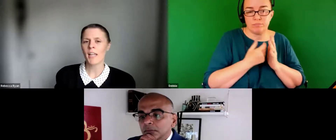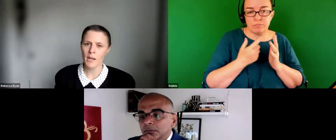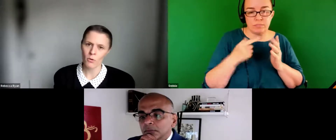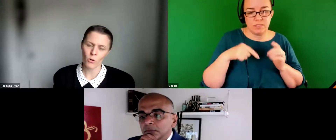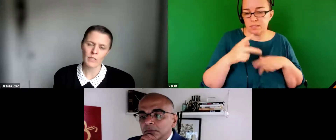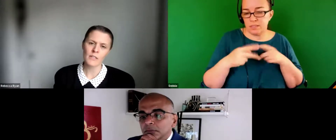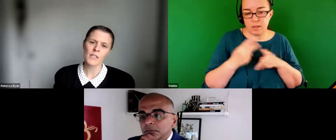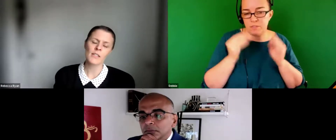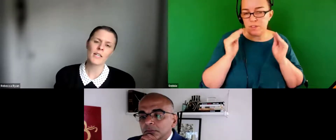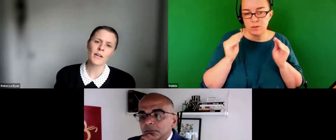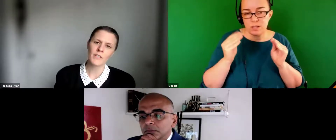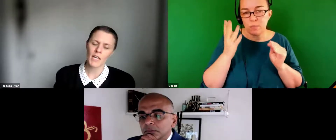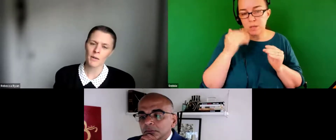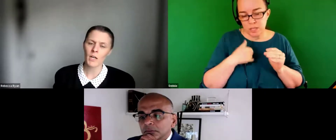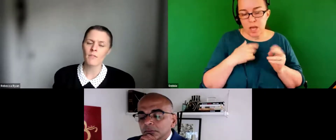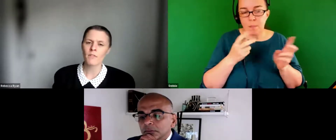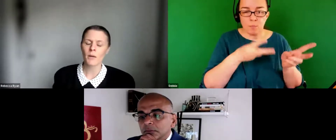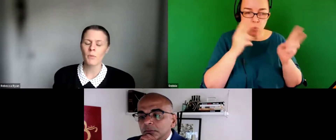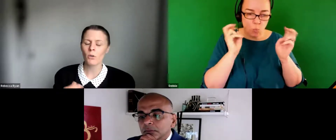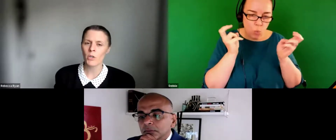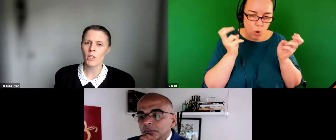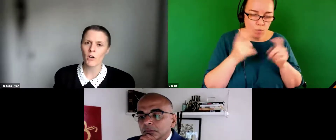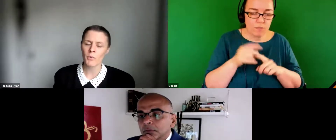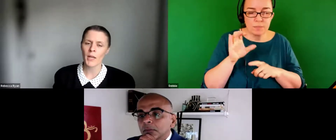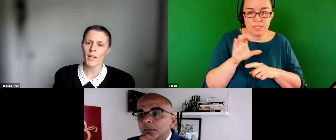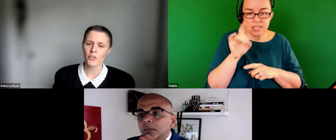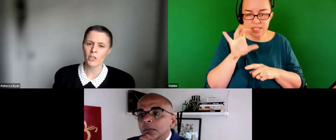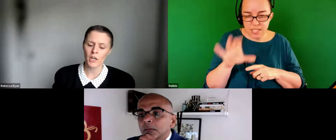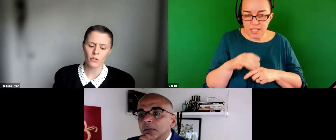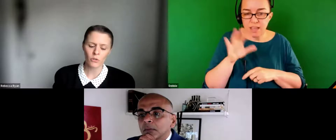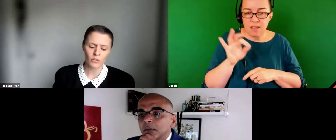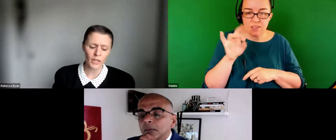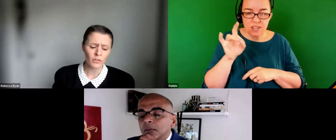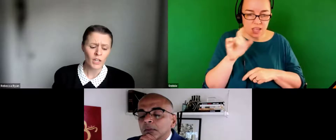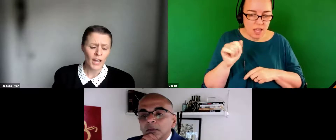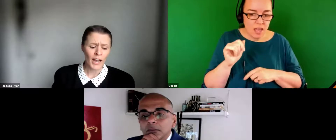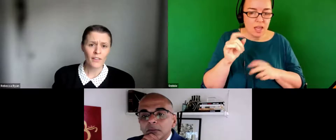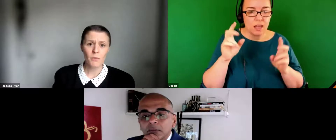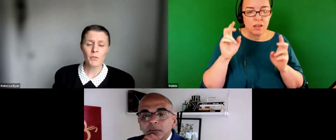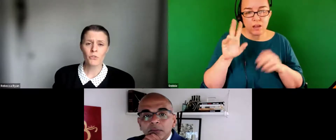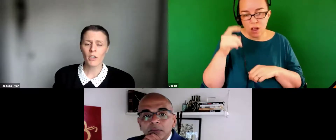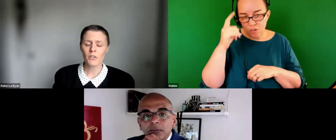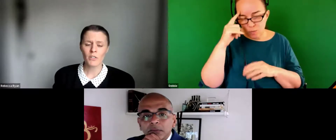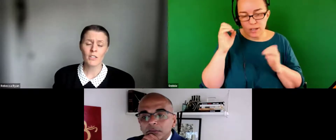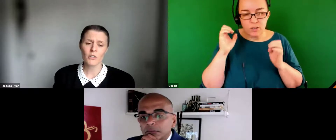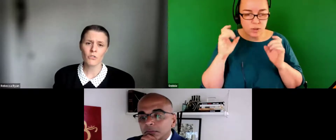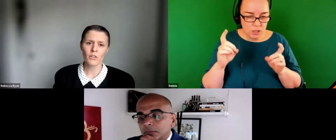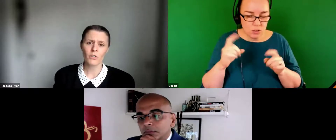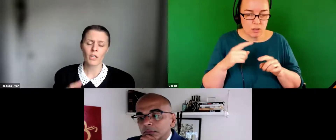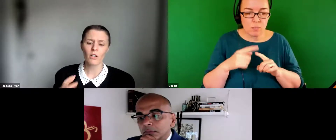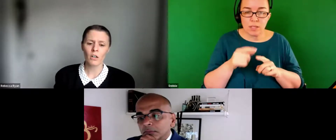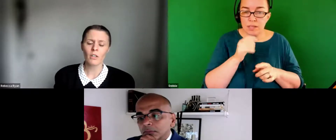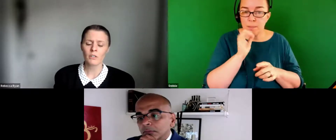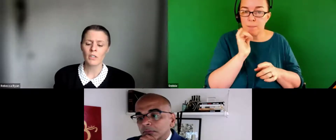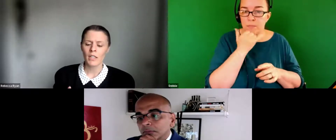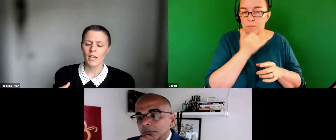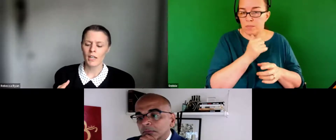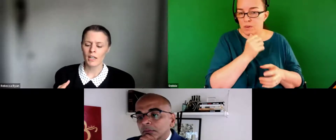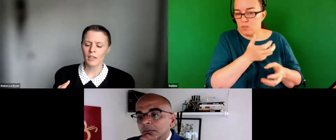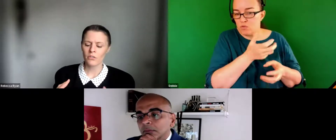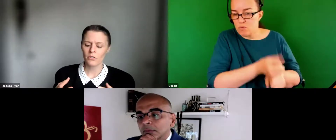because, again, I'm quoting CDC, FDA, I'm quoting government and educational sites. And the mistrust and the distrust that